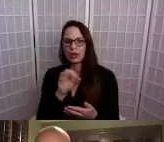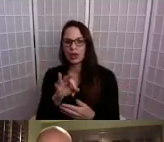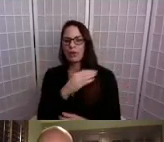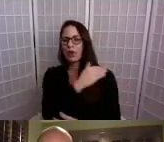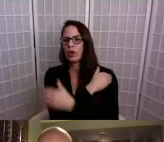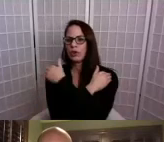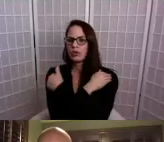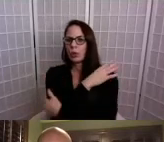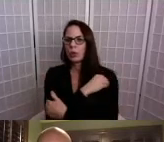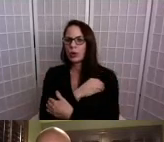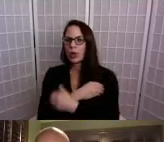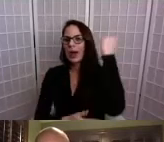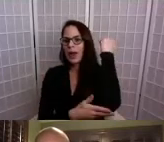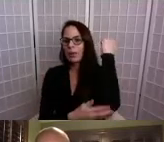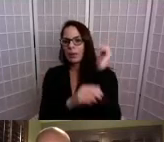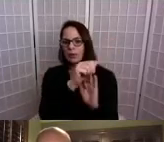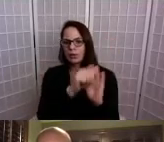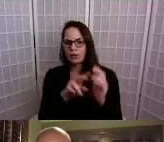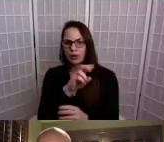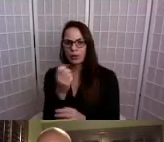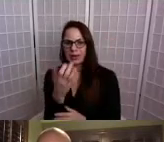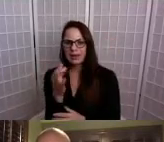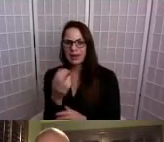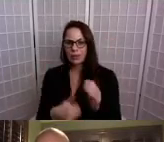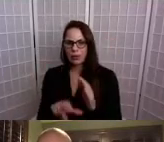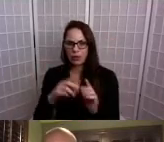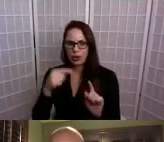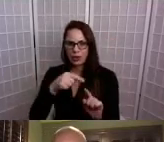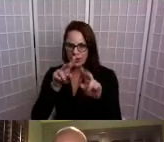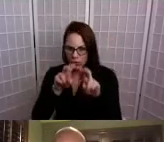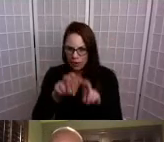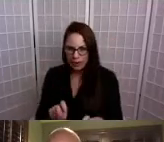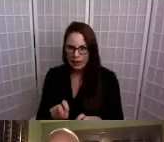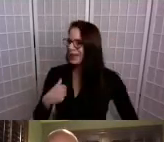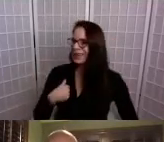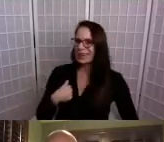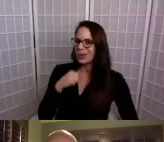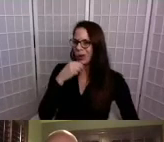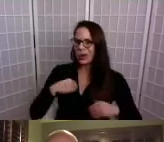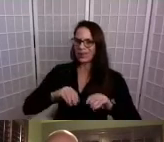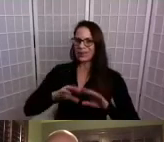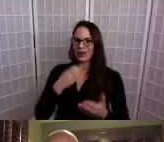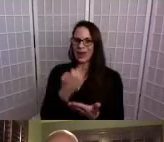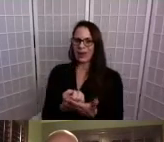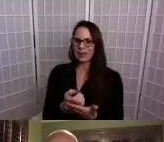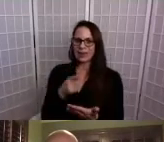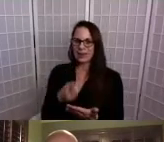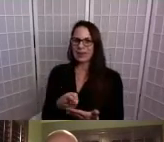from 2019, which reviewed this critically. So we don't have any clear evidence that this is